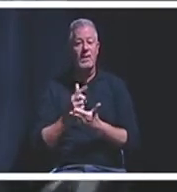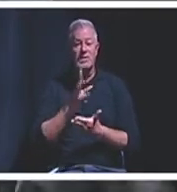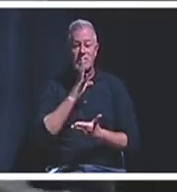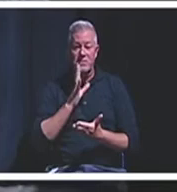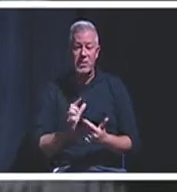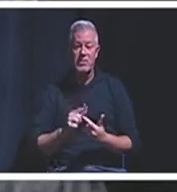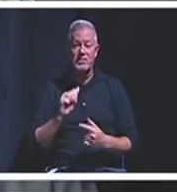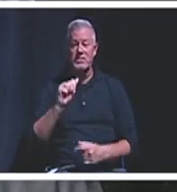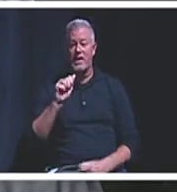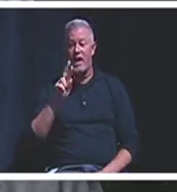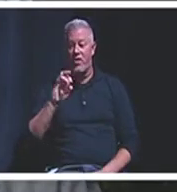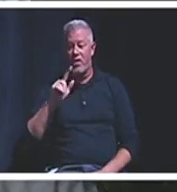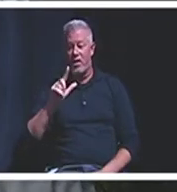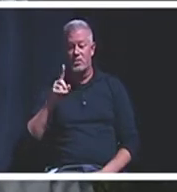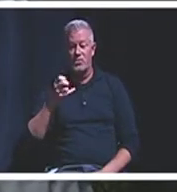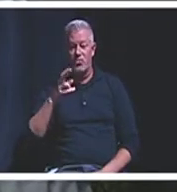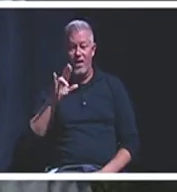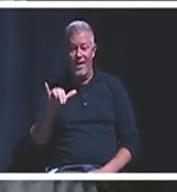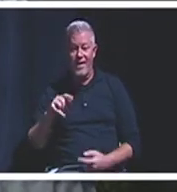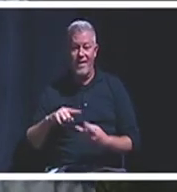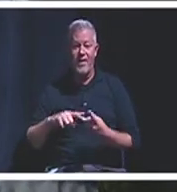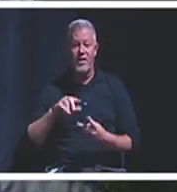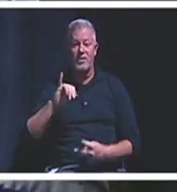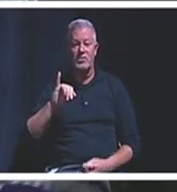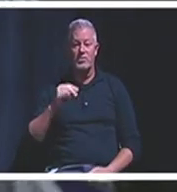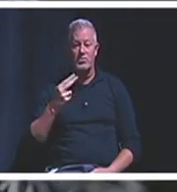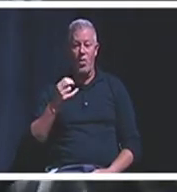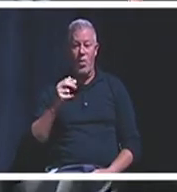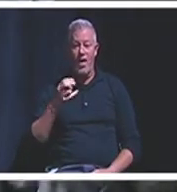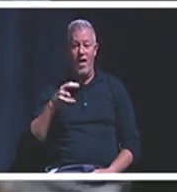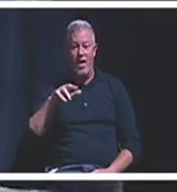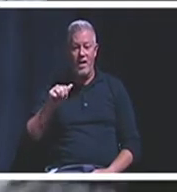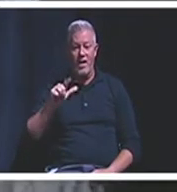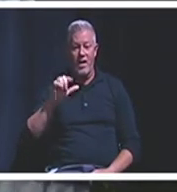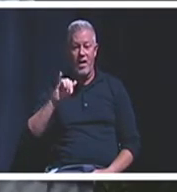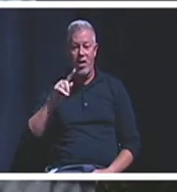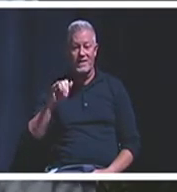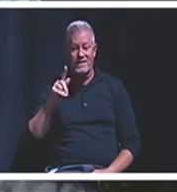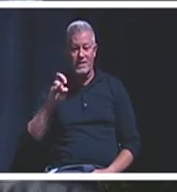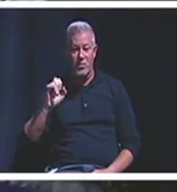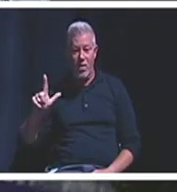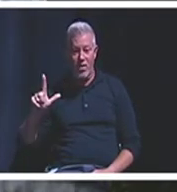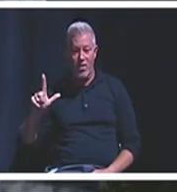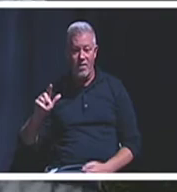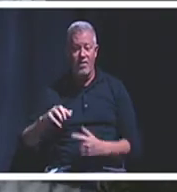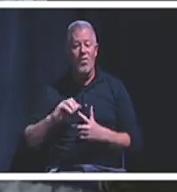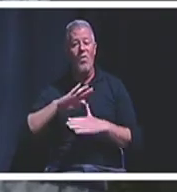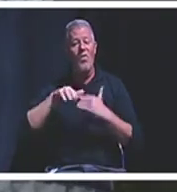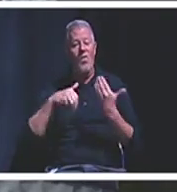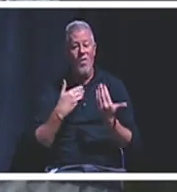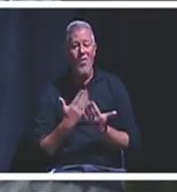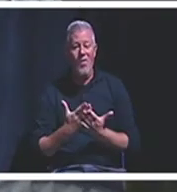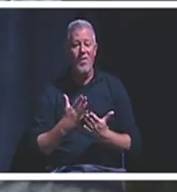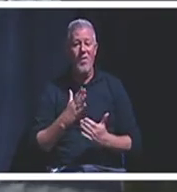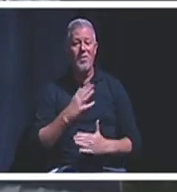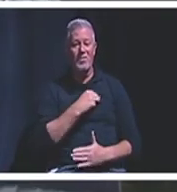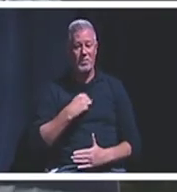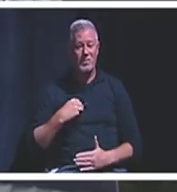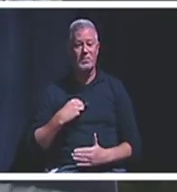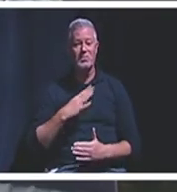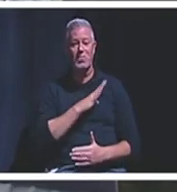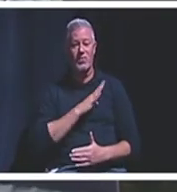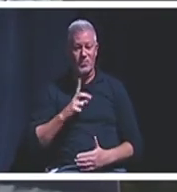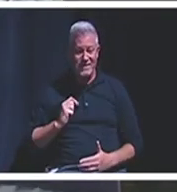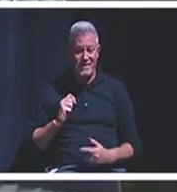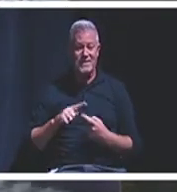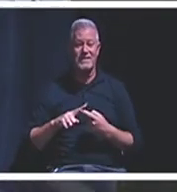Ariel DeRay and Joanna Lardizabal, members of the Board of Trustees, the Law Center Board